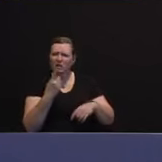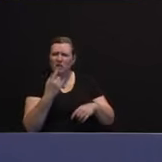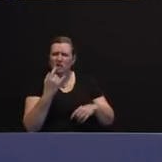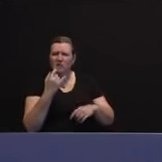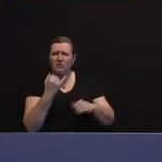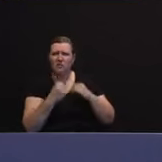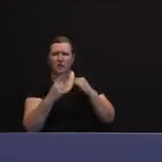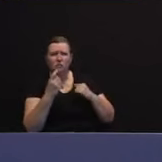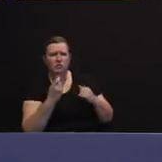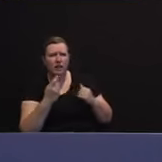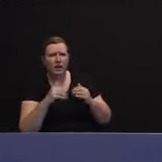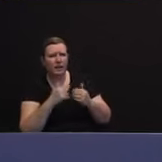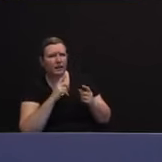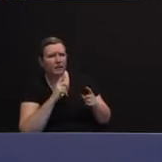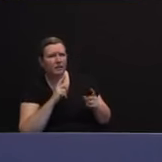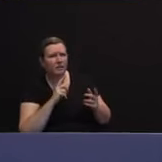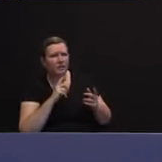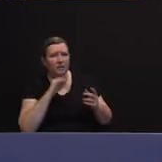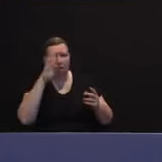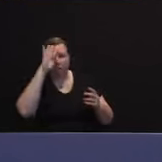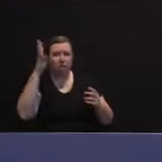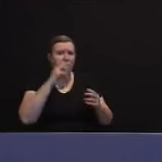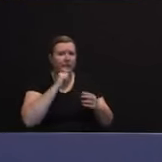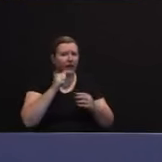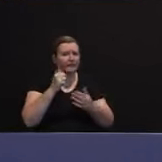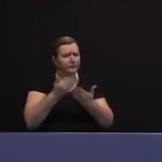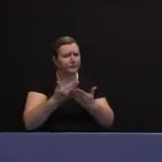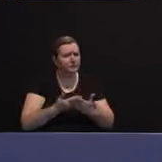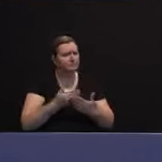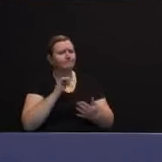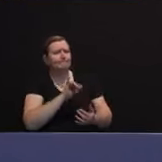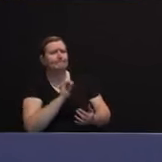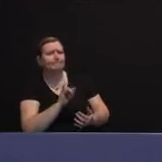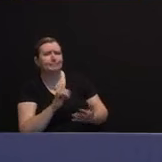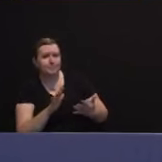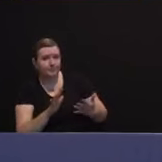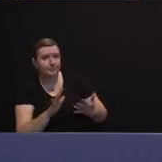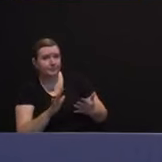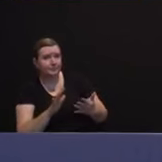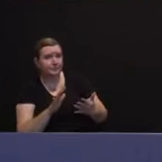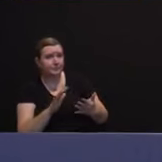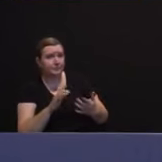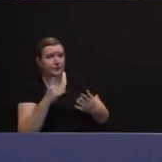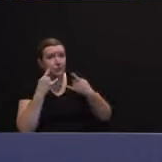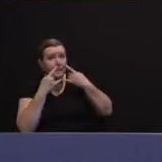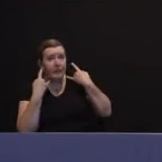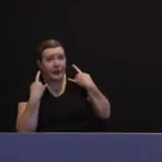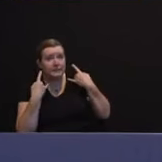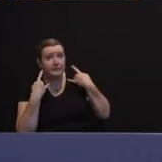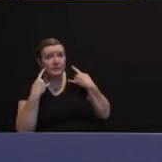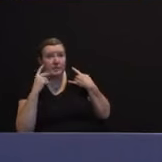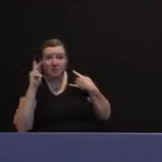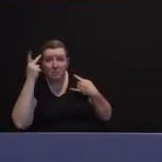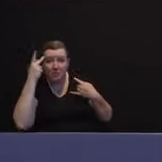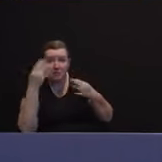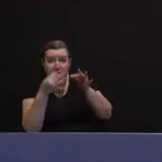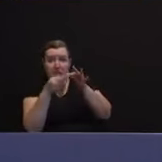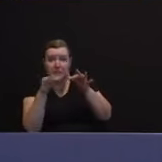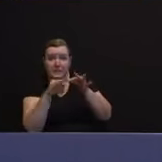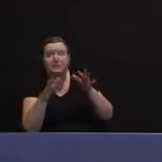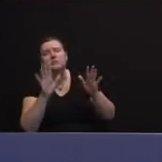a mask are putting either their life or others around them at risk. That's a fact. That's a